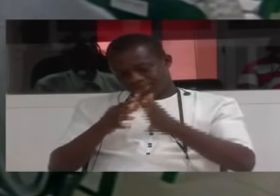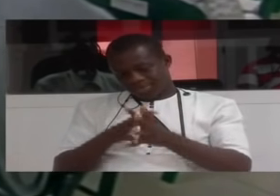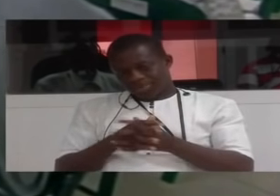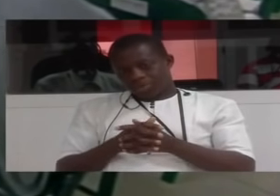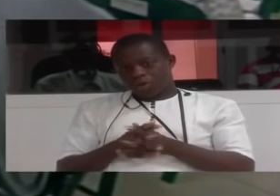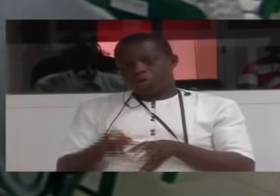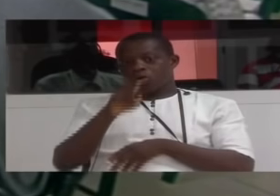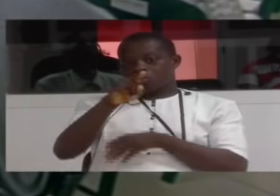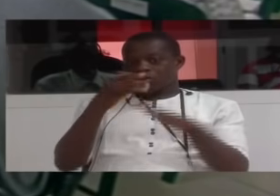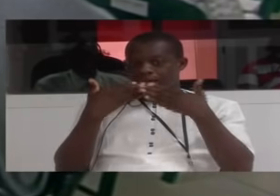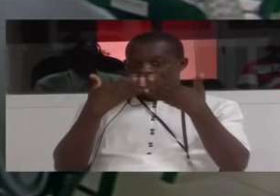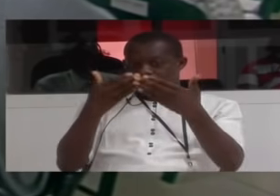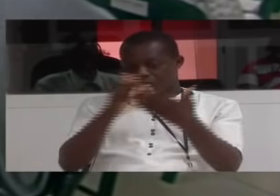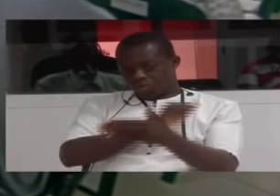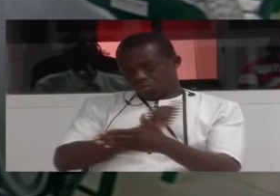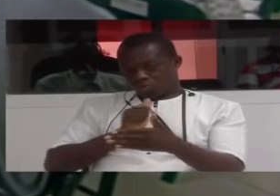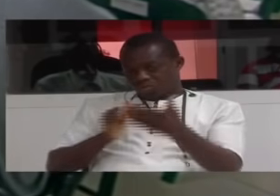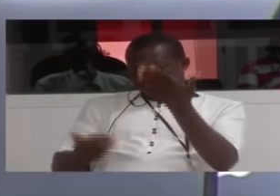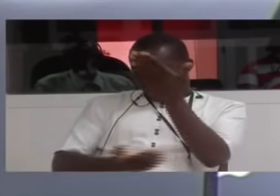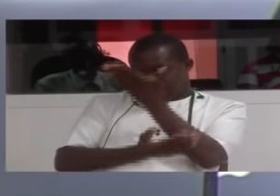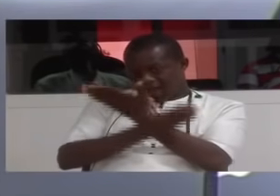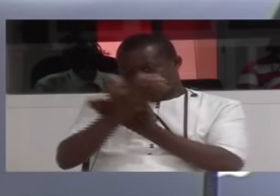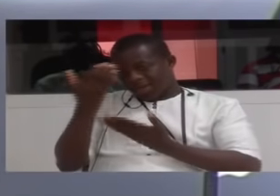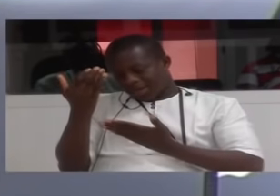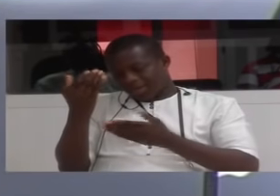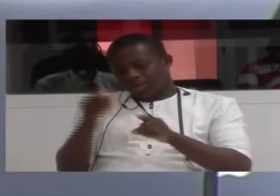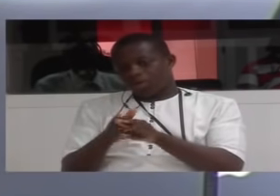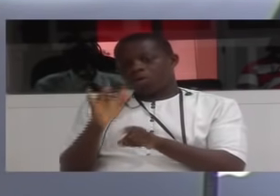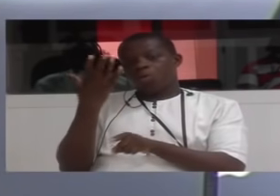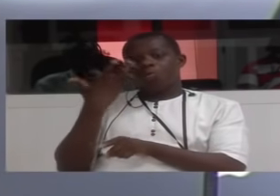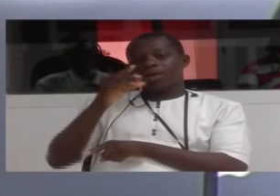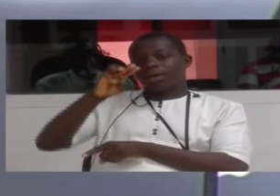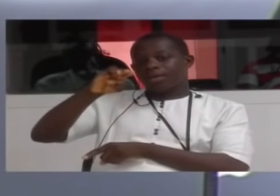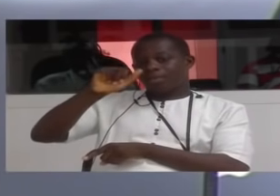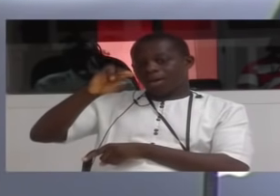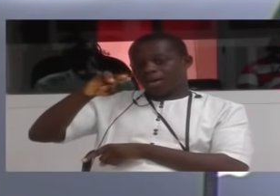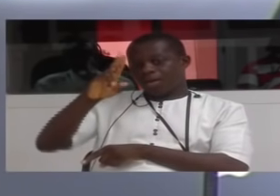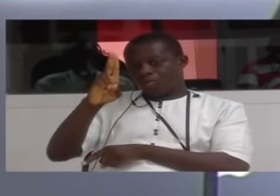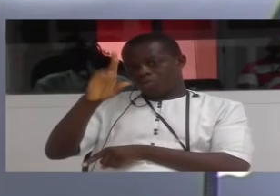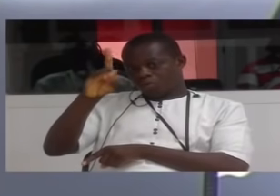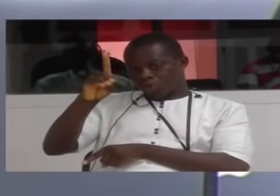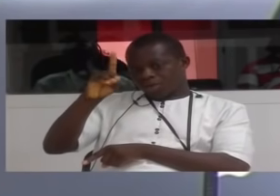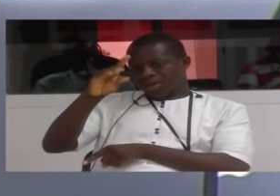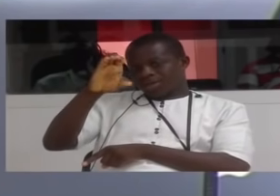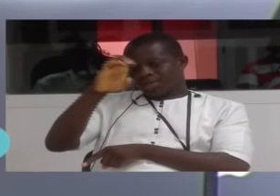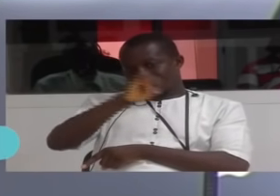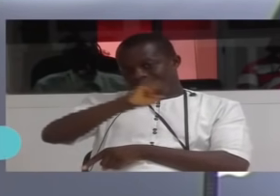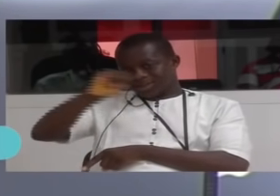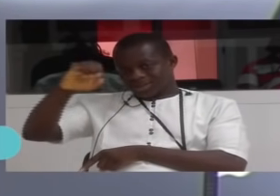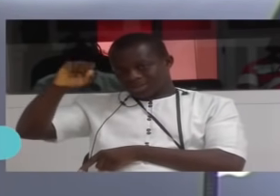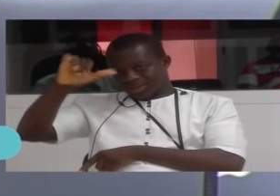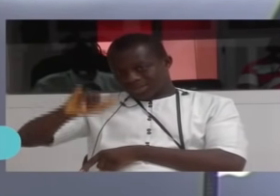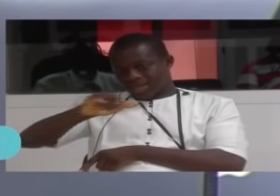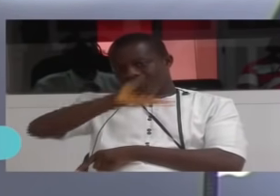You told us earlier that when Mahmoud Cisse and Ibu Job were to